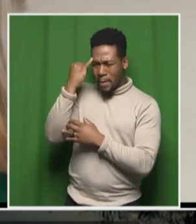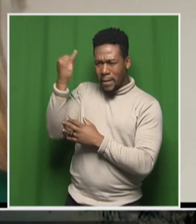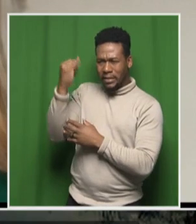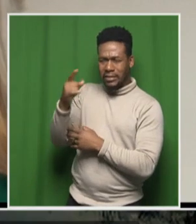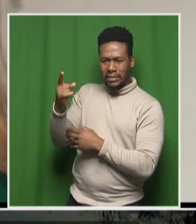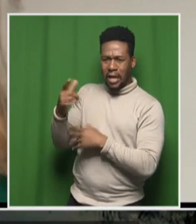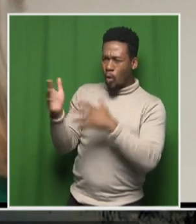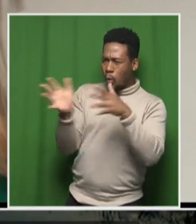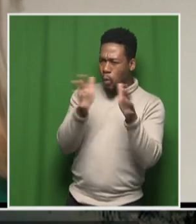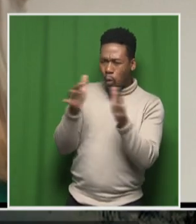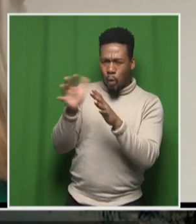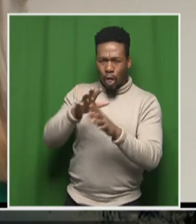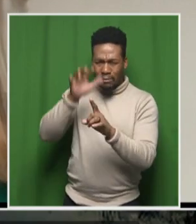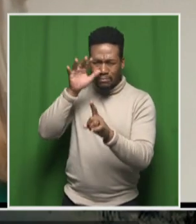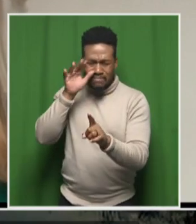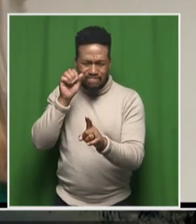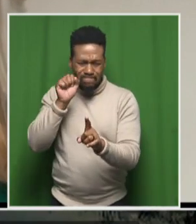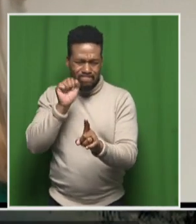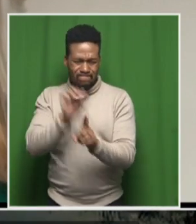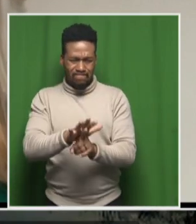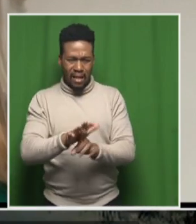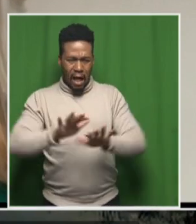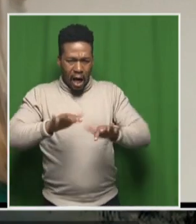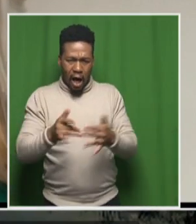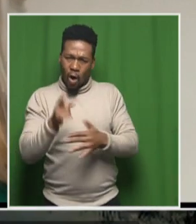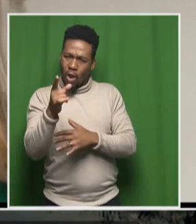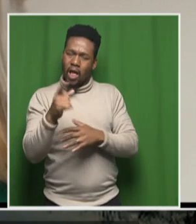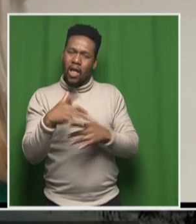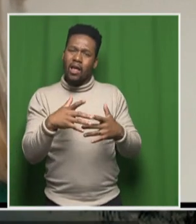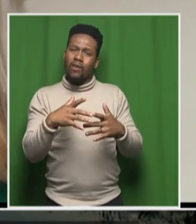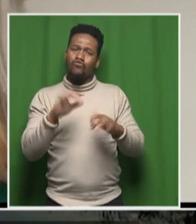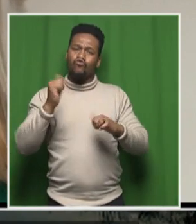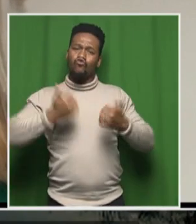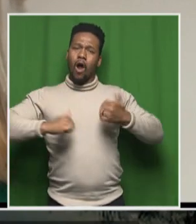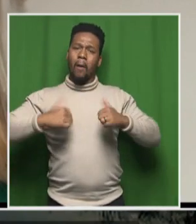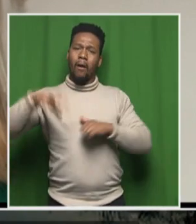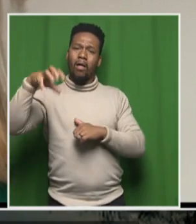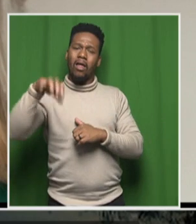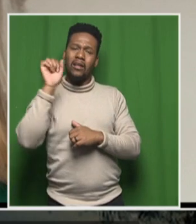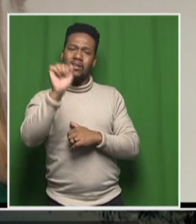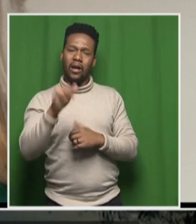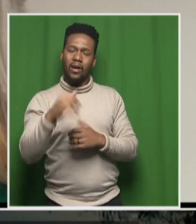Cape storm impact the drama factory's operations, and what were the immediate challenges faced?